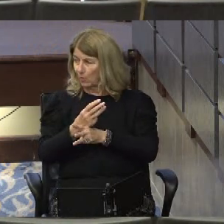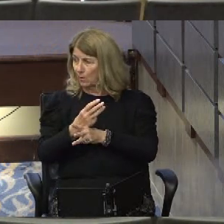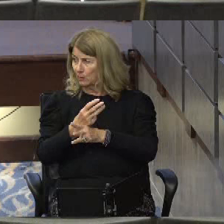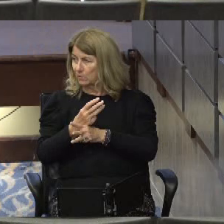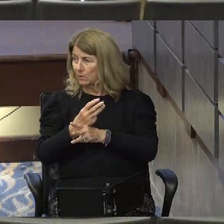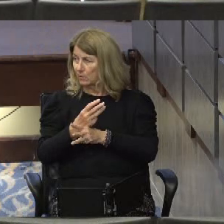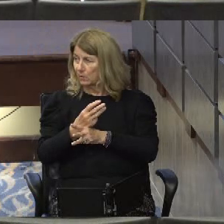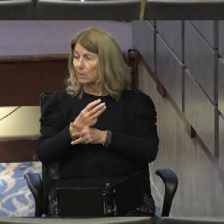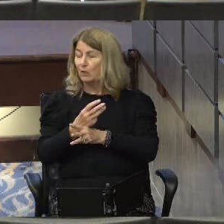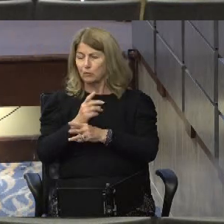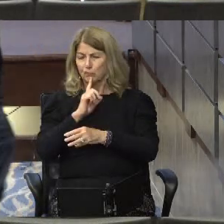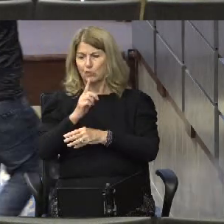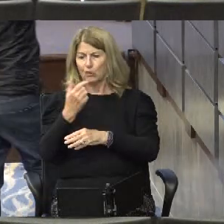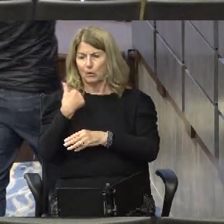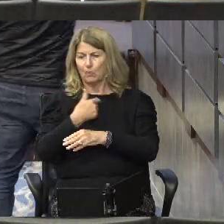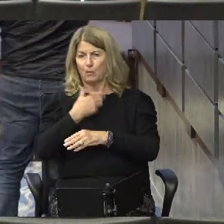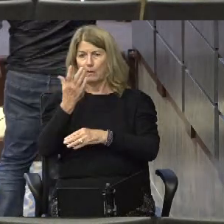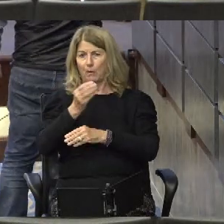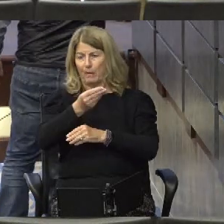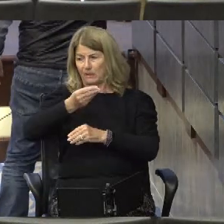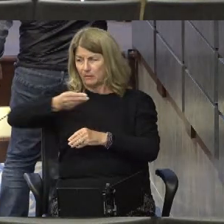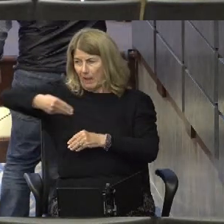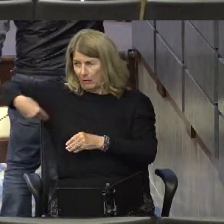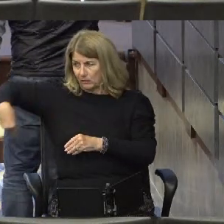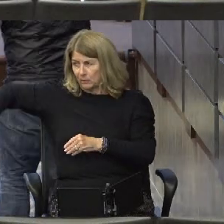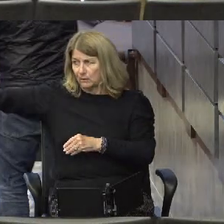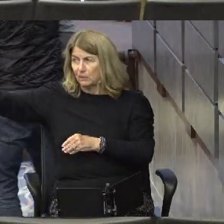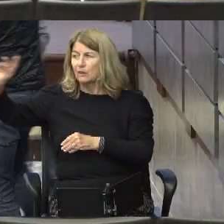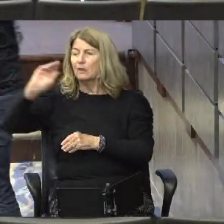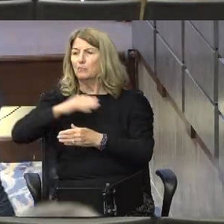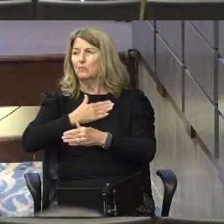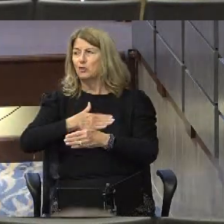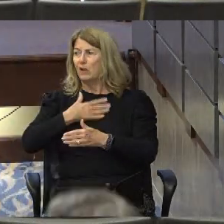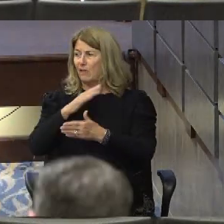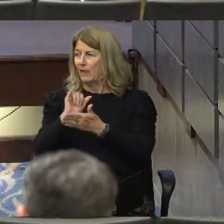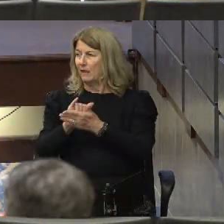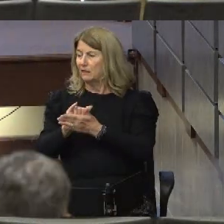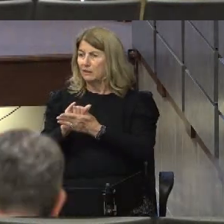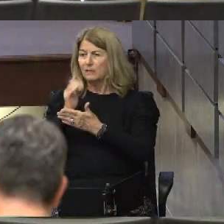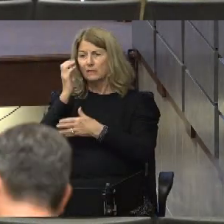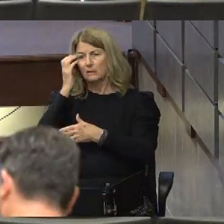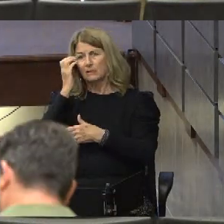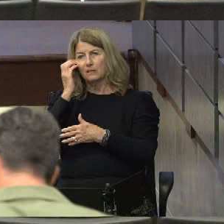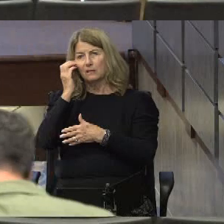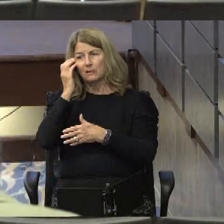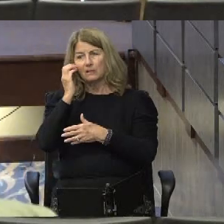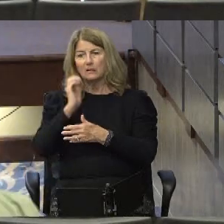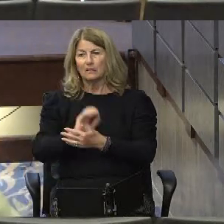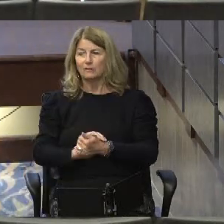sure, we'll pass those out. Thanks, John. Appreciate that. Do you mind?